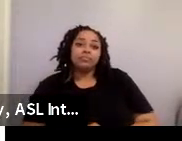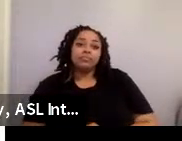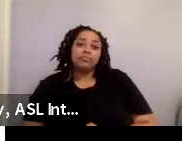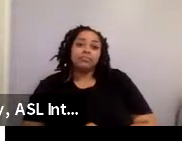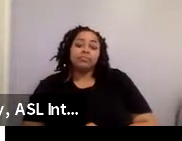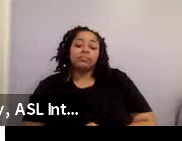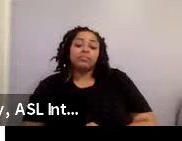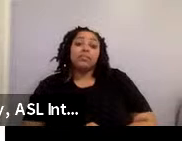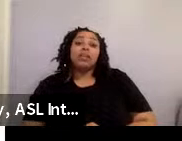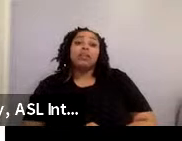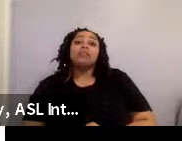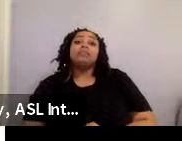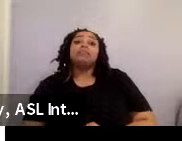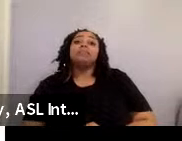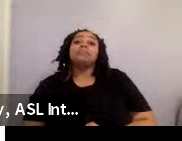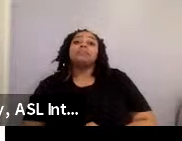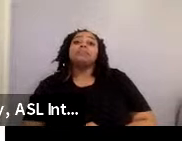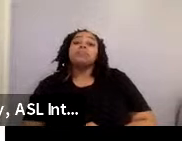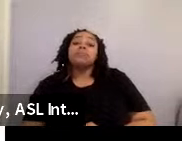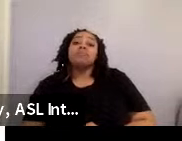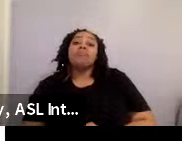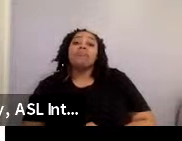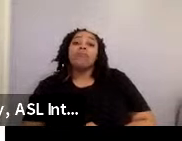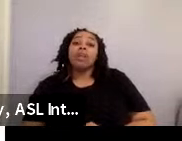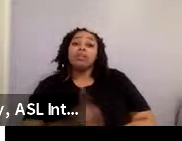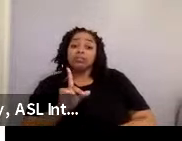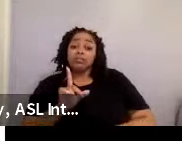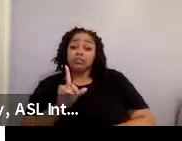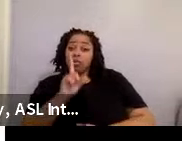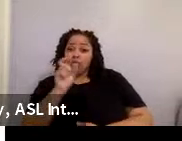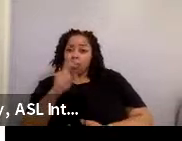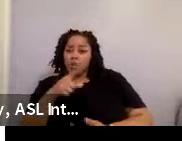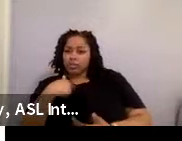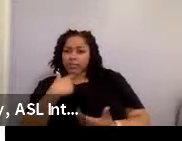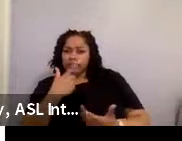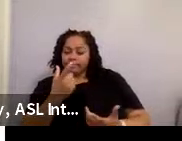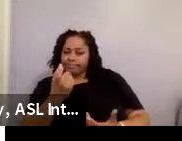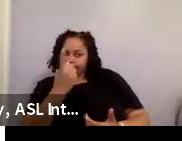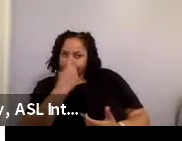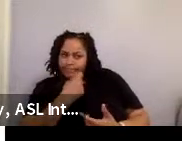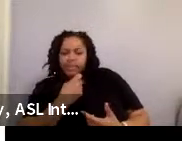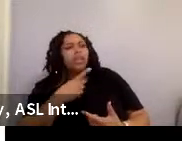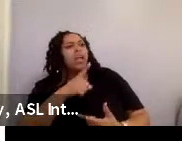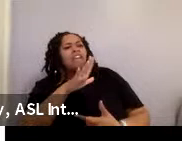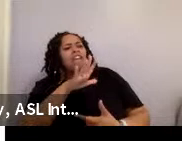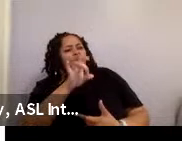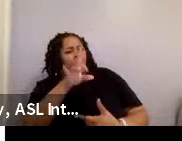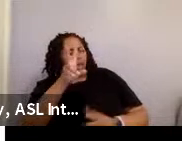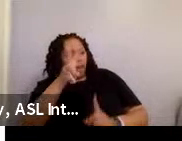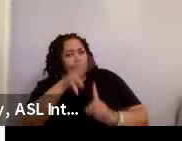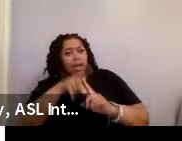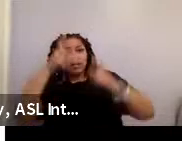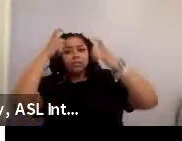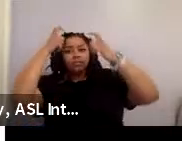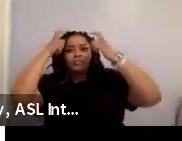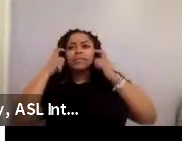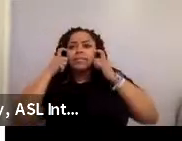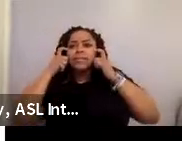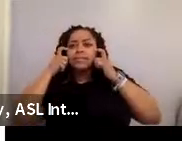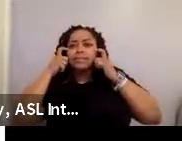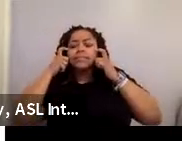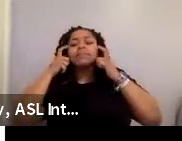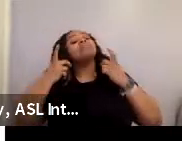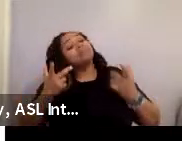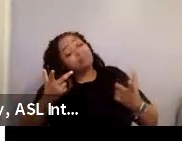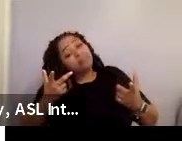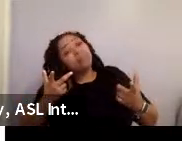Slide 38. One of the questions we received was, does 508 apply to headsets? And again,